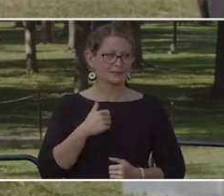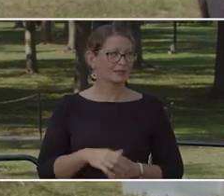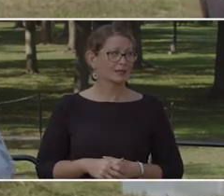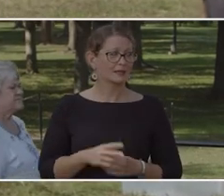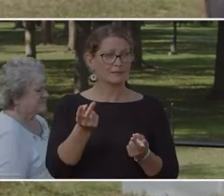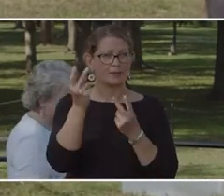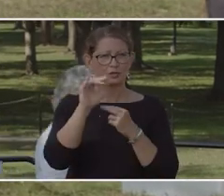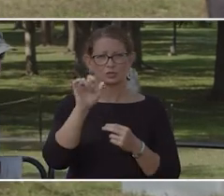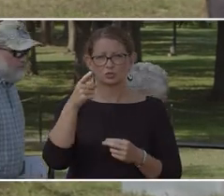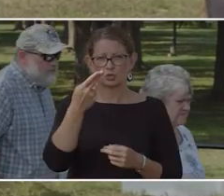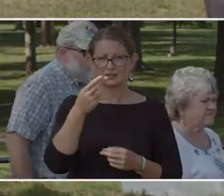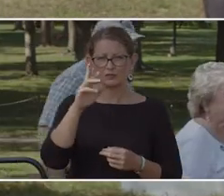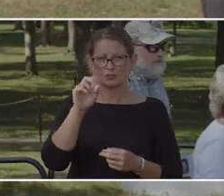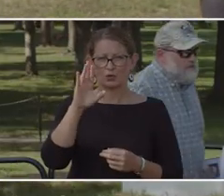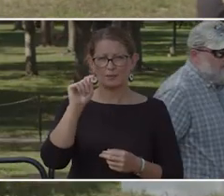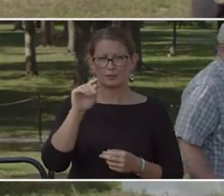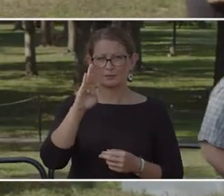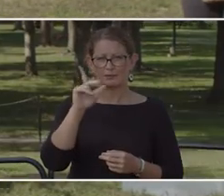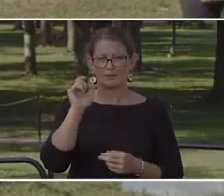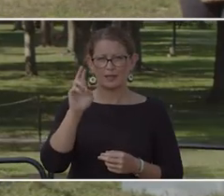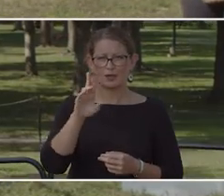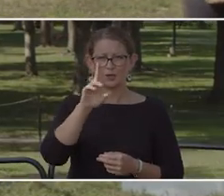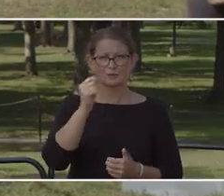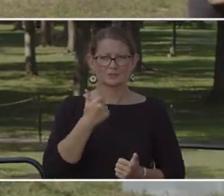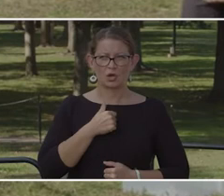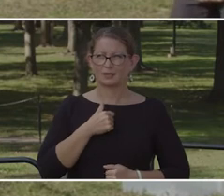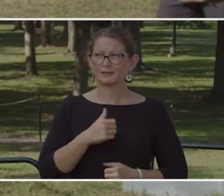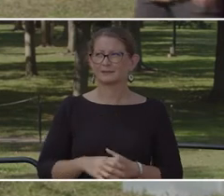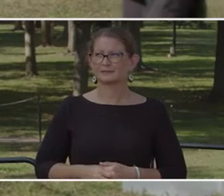In memory of Joseph Robert Butler, U.S. Army.